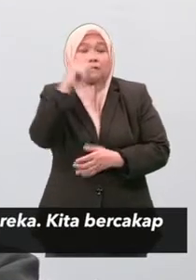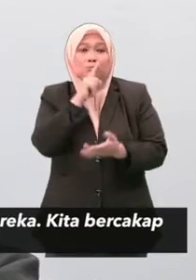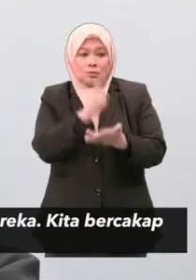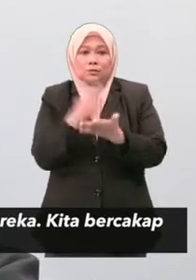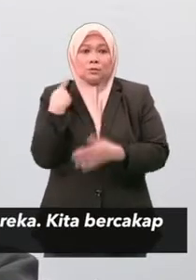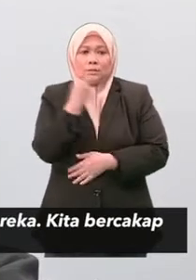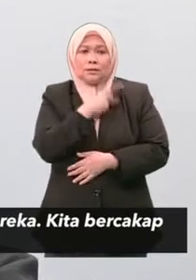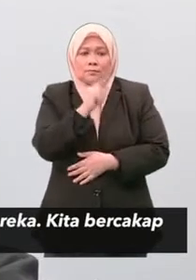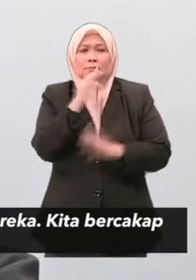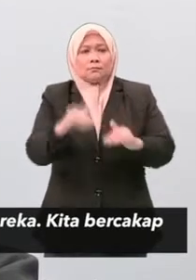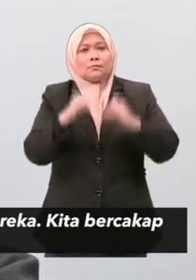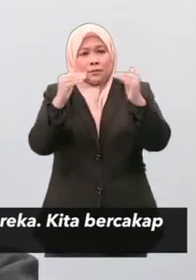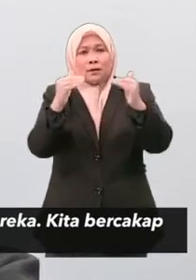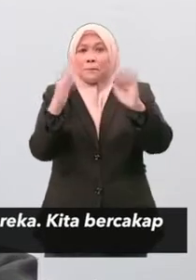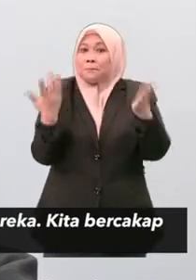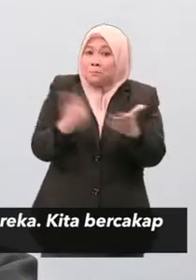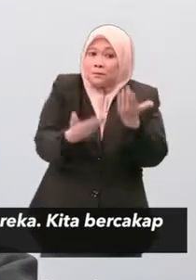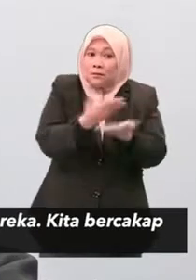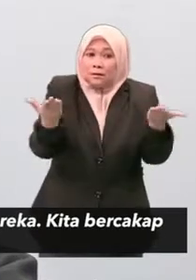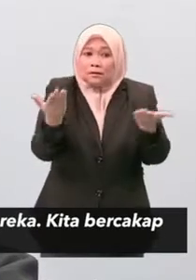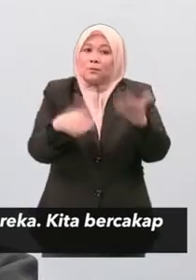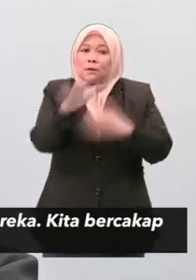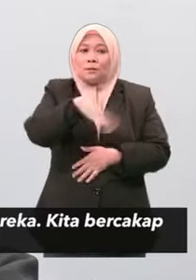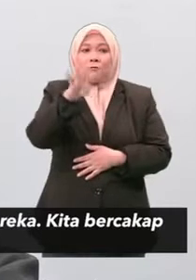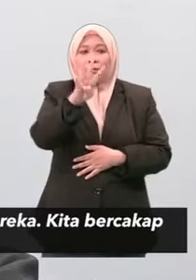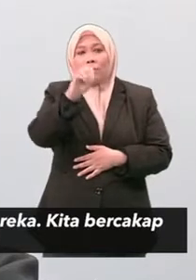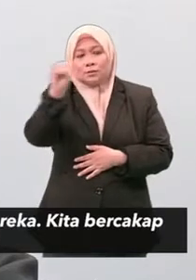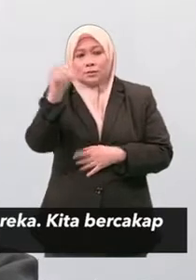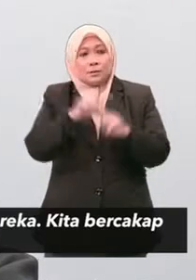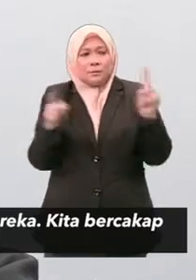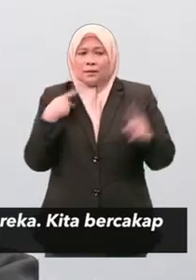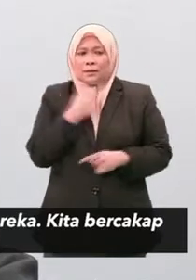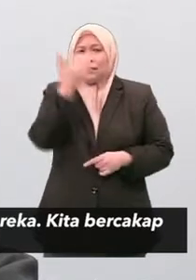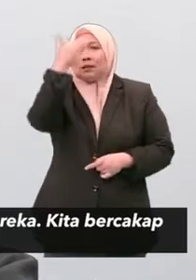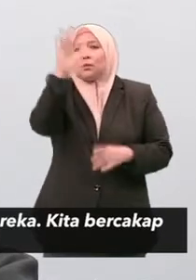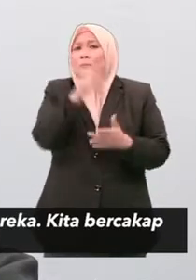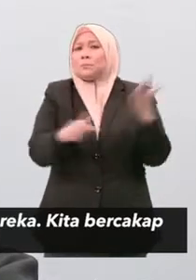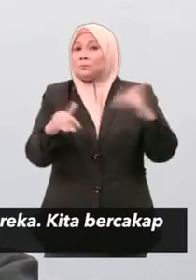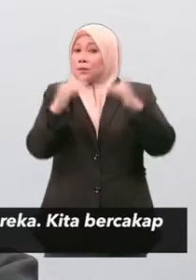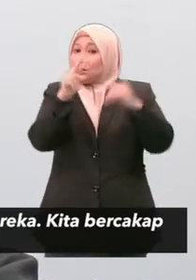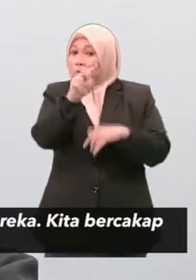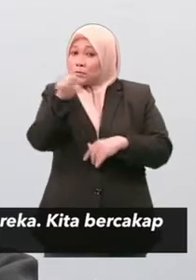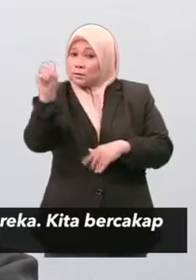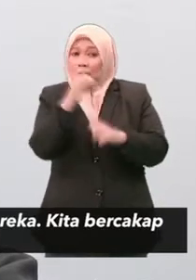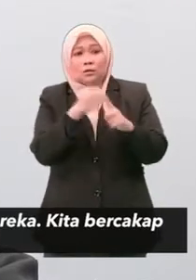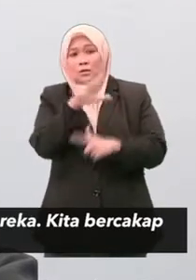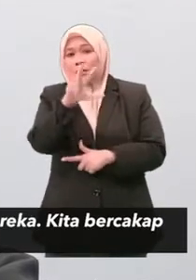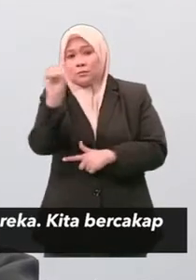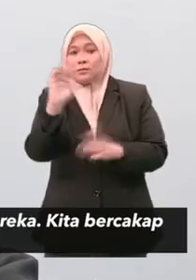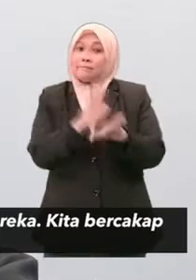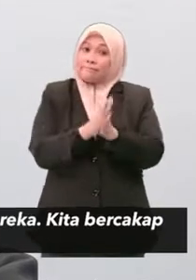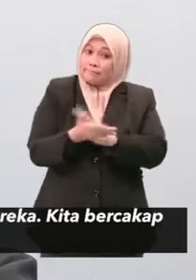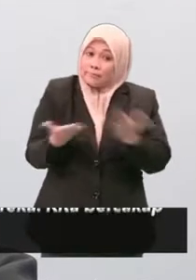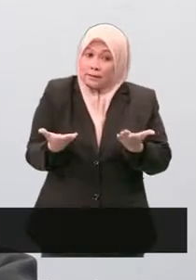where they are, at what level. We are talking about 4.0, but we do not know whether they are at 2.0 or 3.0, right?